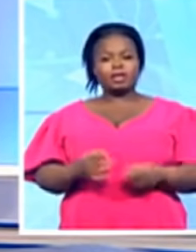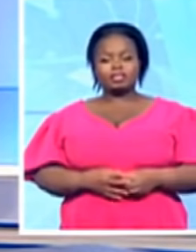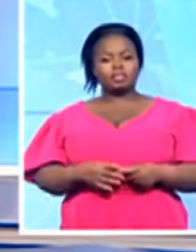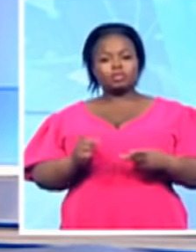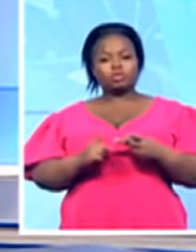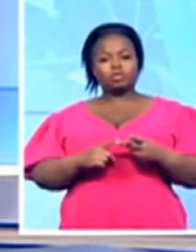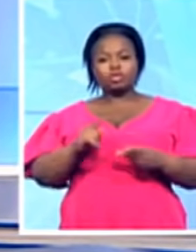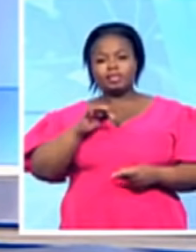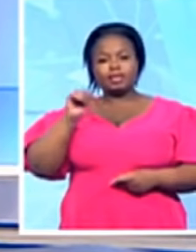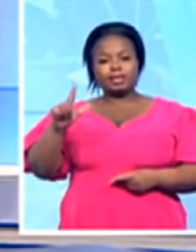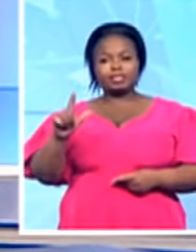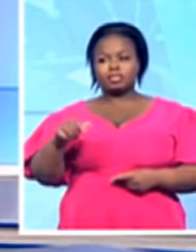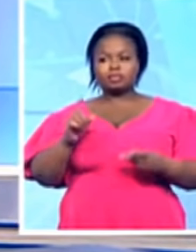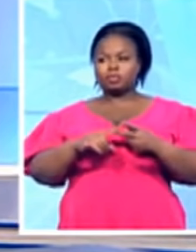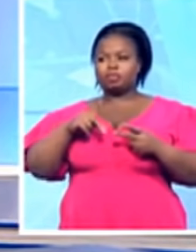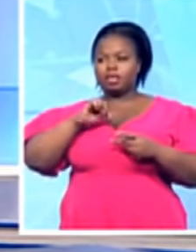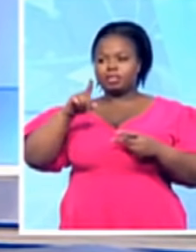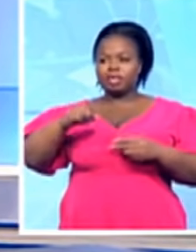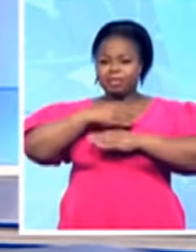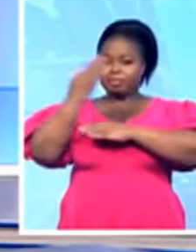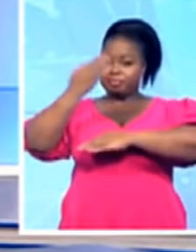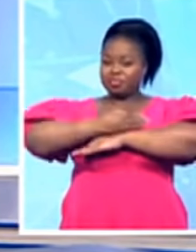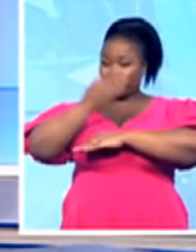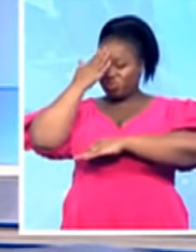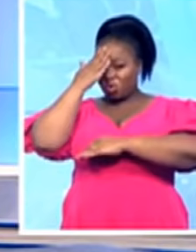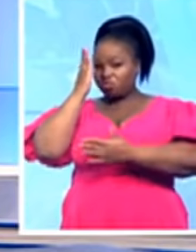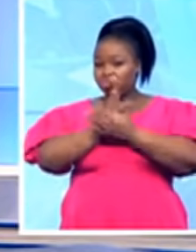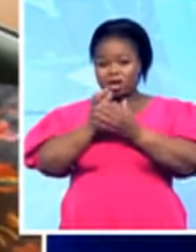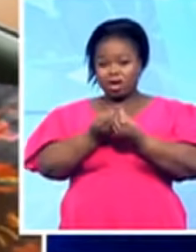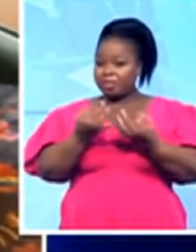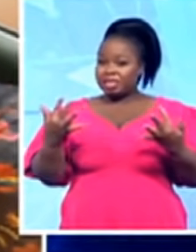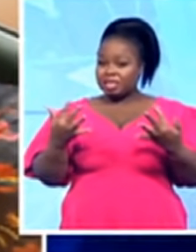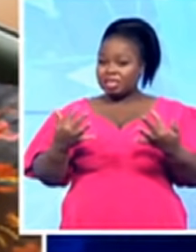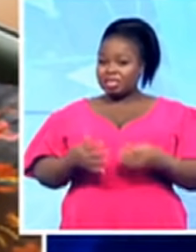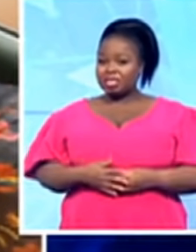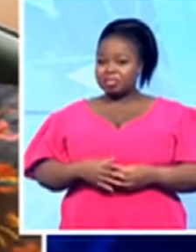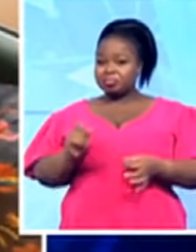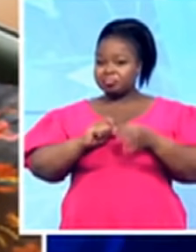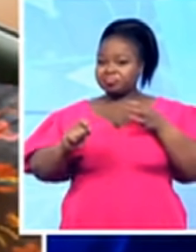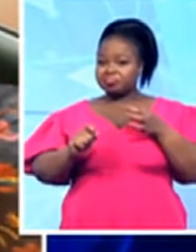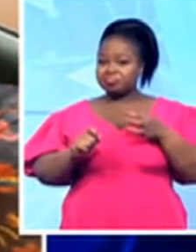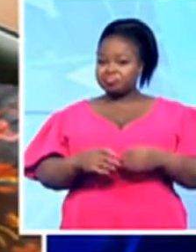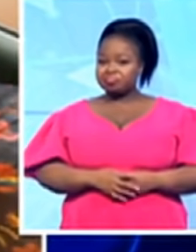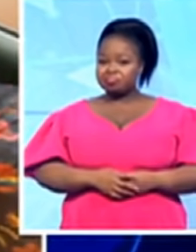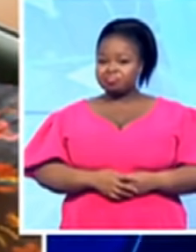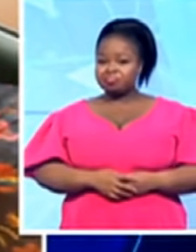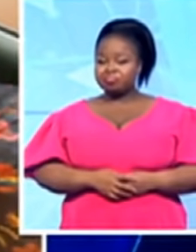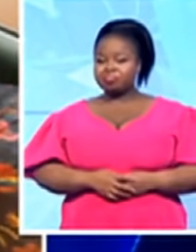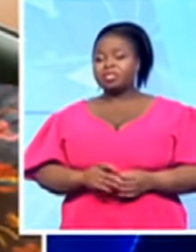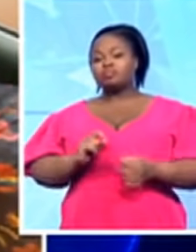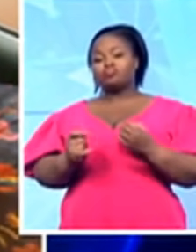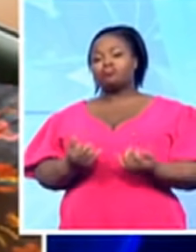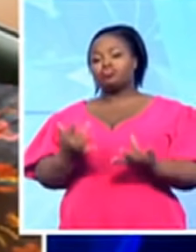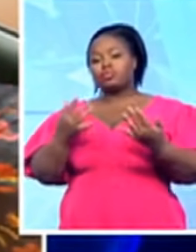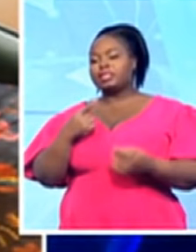certain how many trucks were set alight? Yes, the latest report is 23 heavy motor vehicles